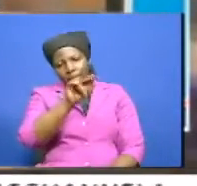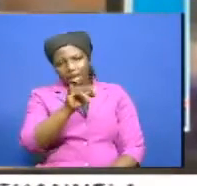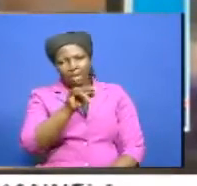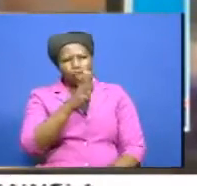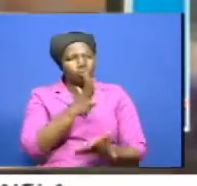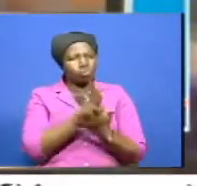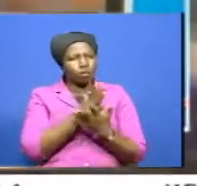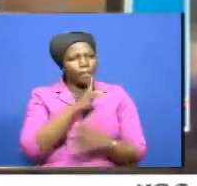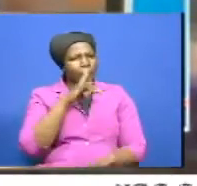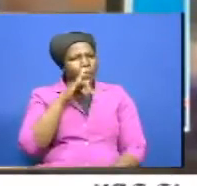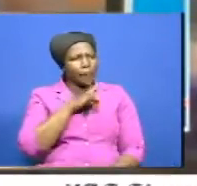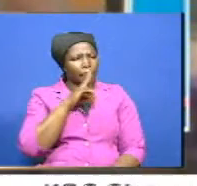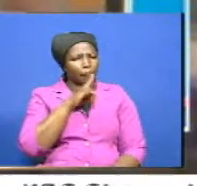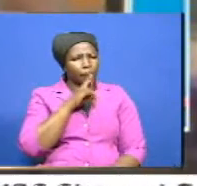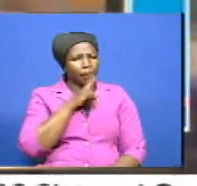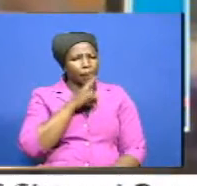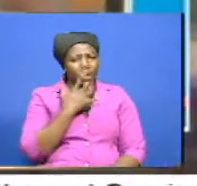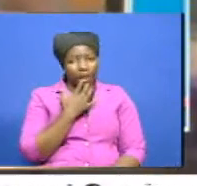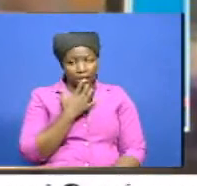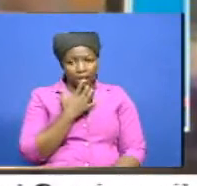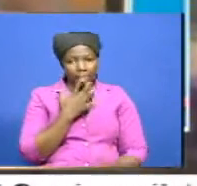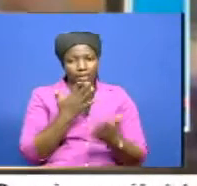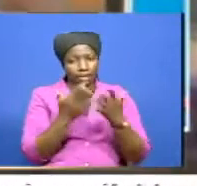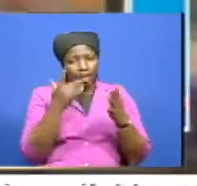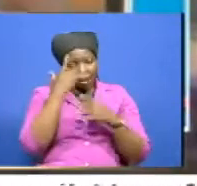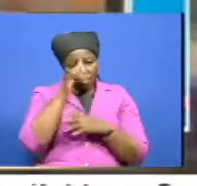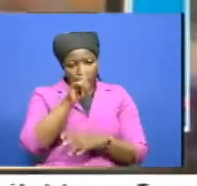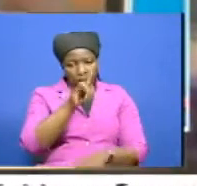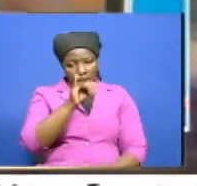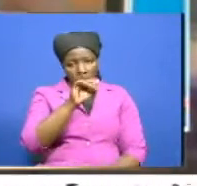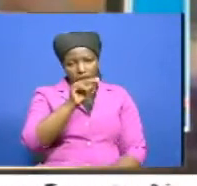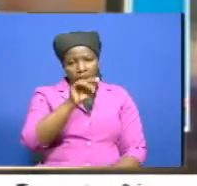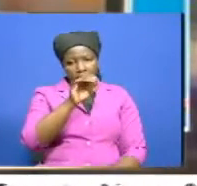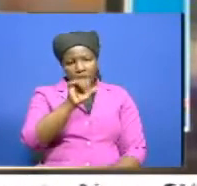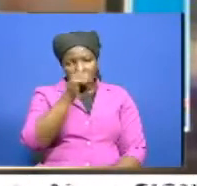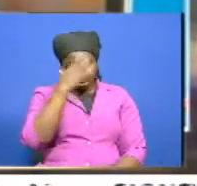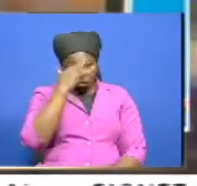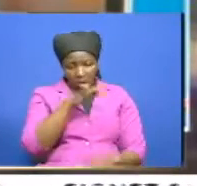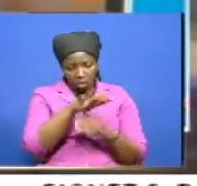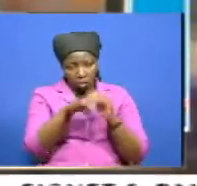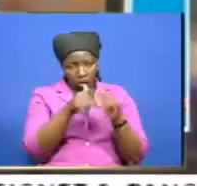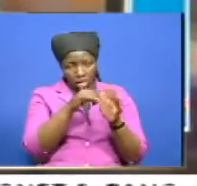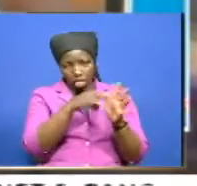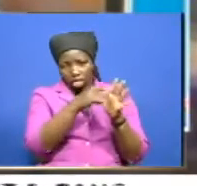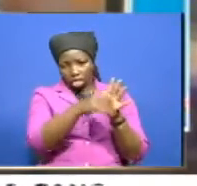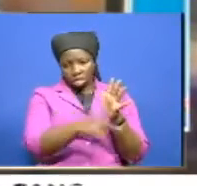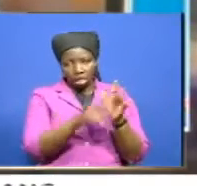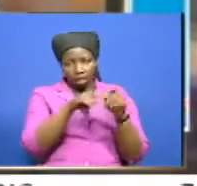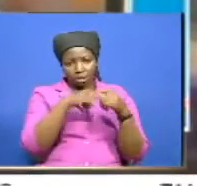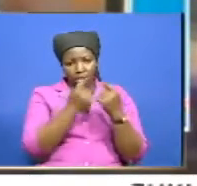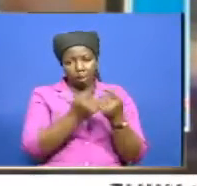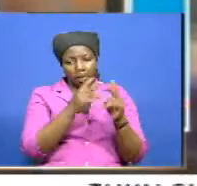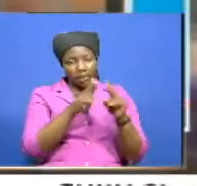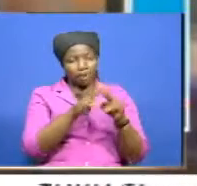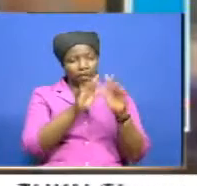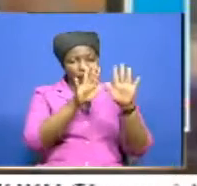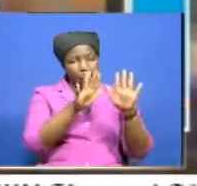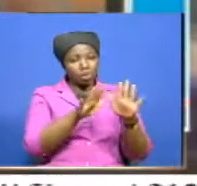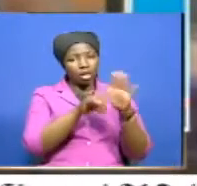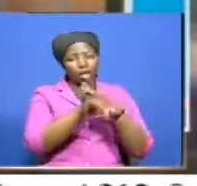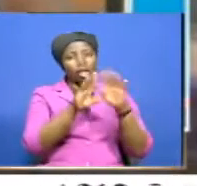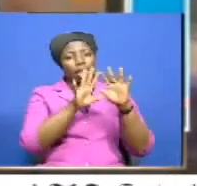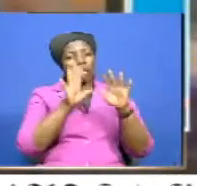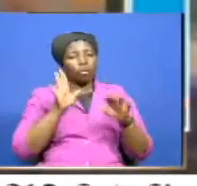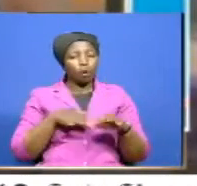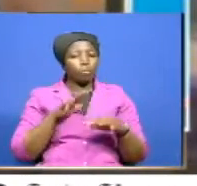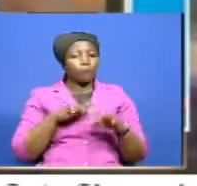a really tough call for the Lionesses, considering that all these teams are core in the Women's World Series.